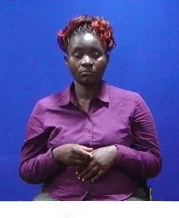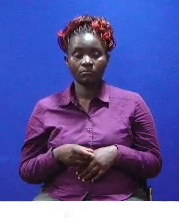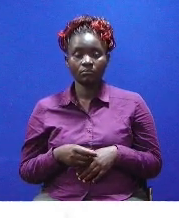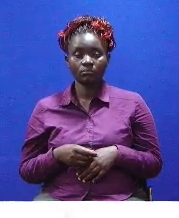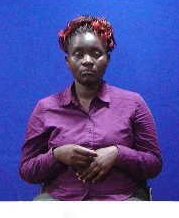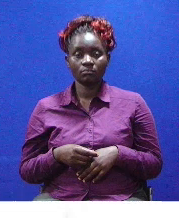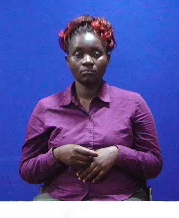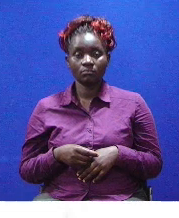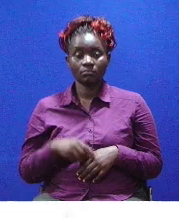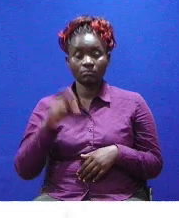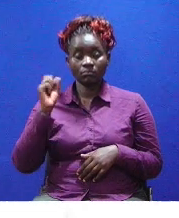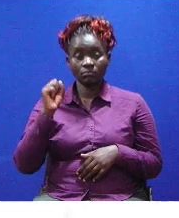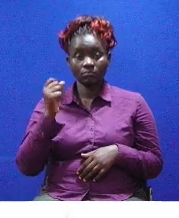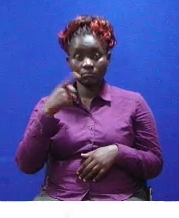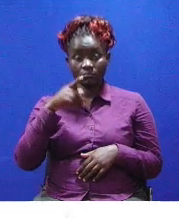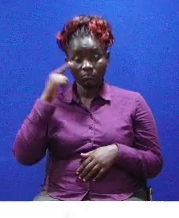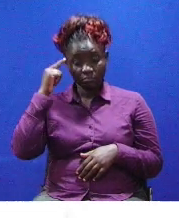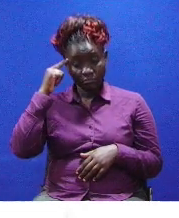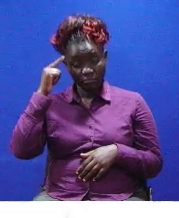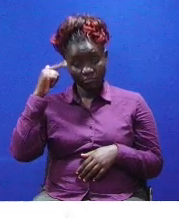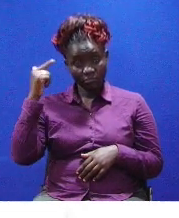Can you imagine